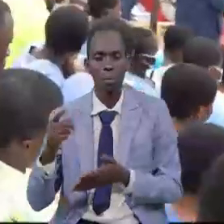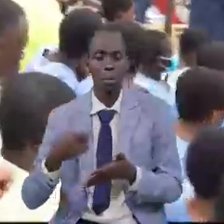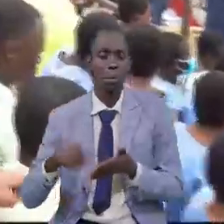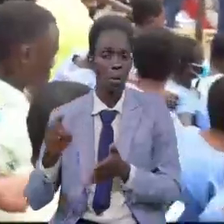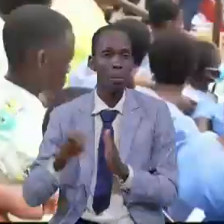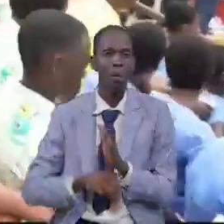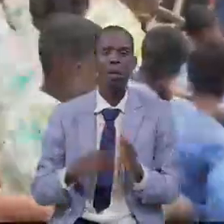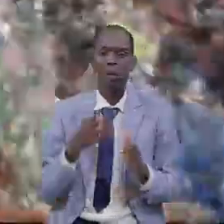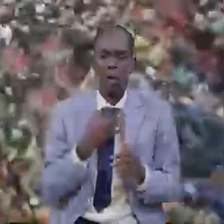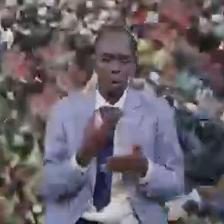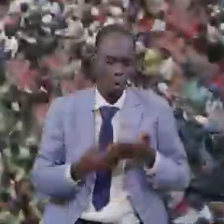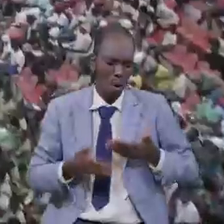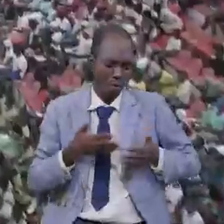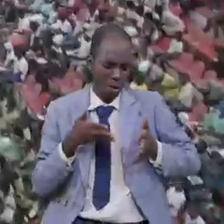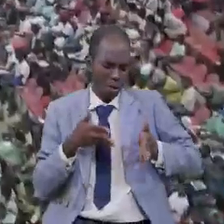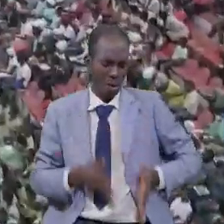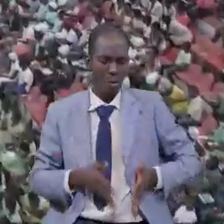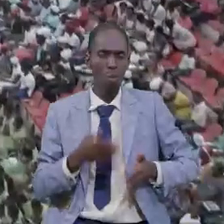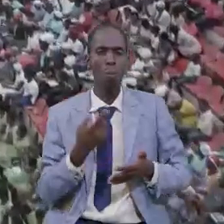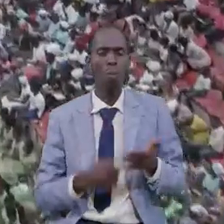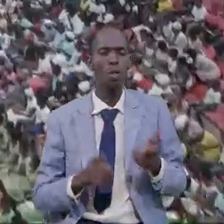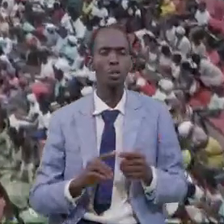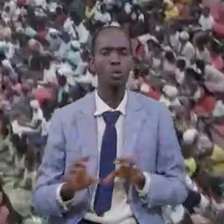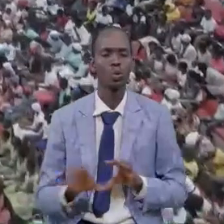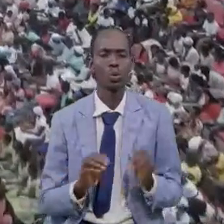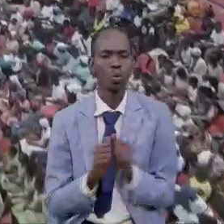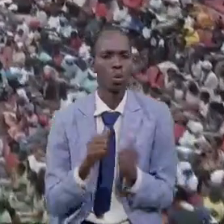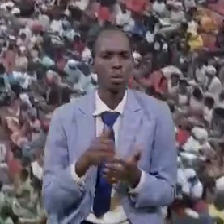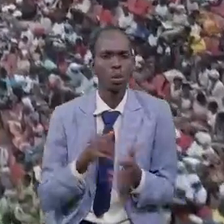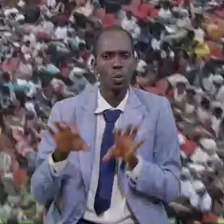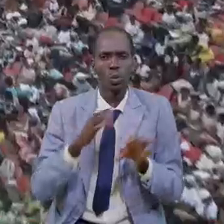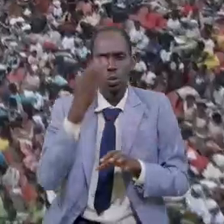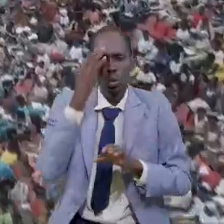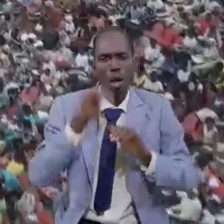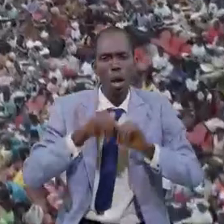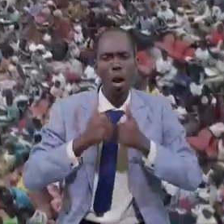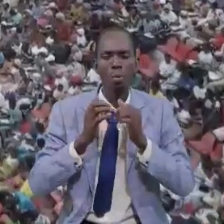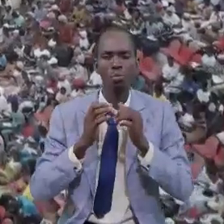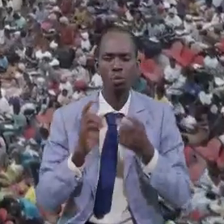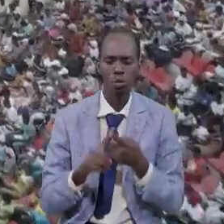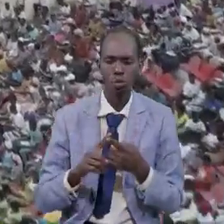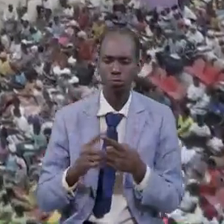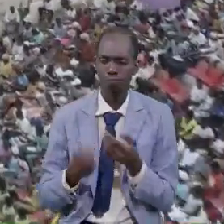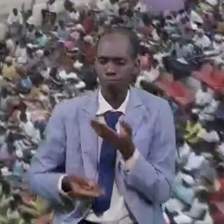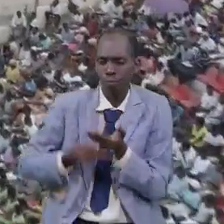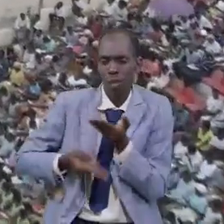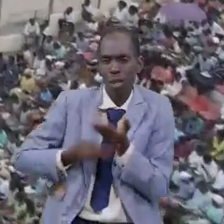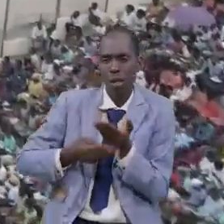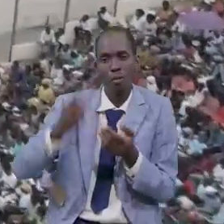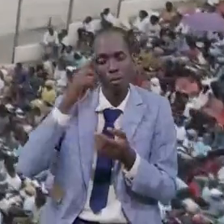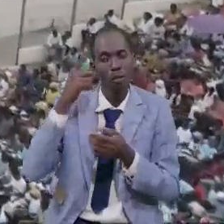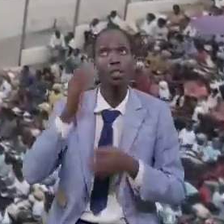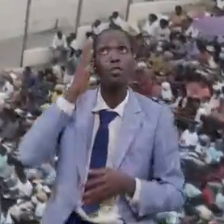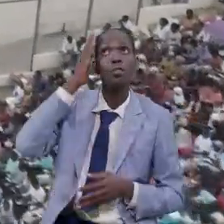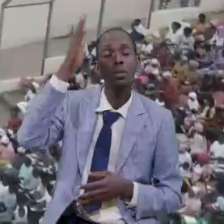remains, what to do of it? Do you know how to save as much as you can save for the future? They say, Pastor, no. But